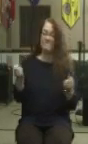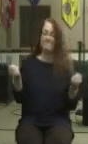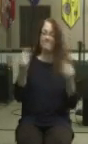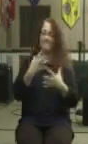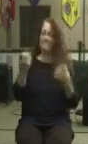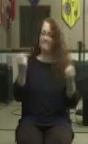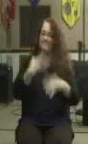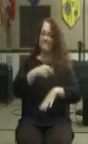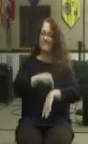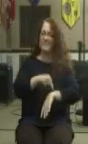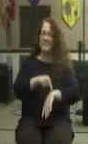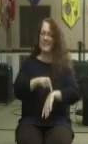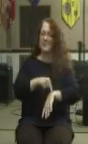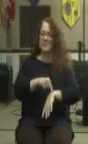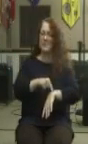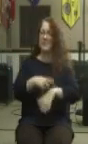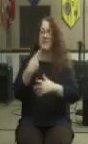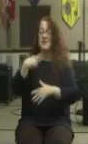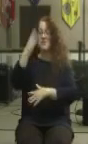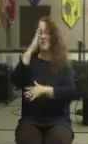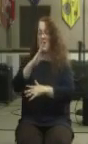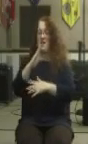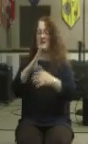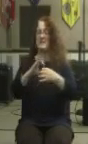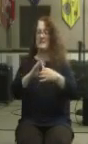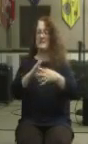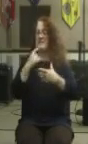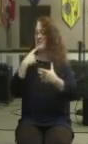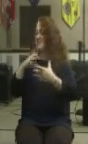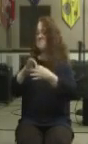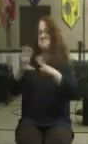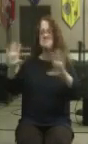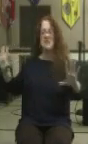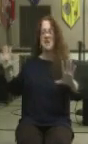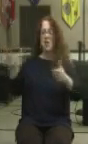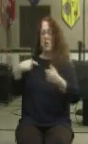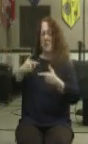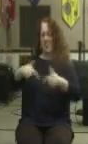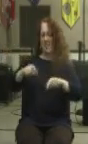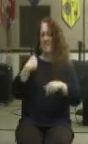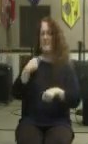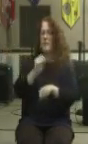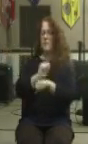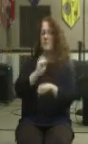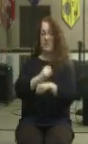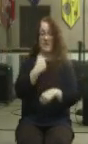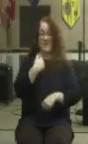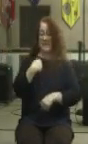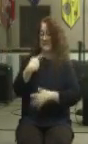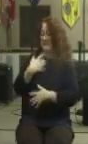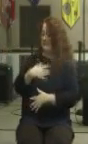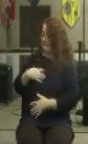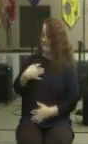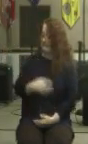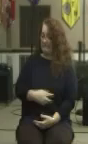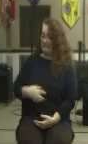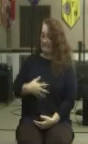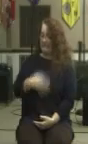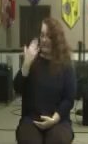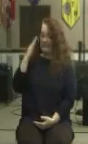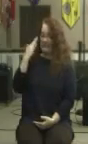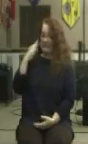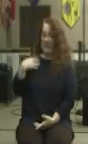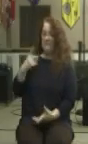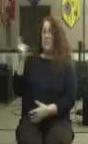Not once, several times. Several times he's been, let go of that and allow me to work. I don't know about